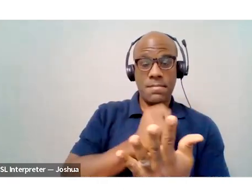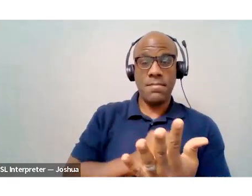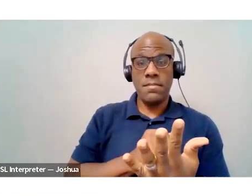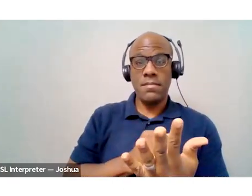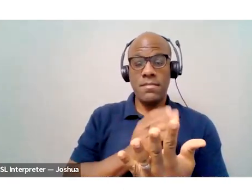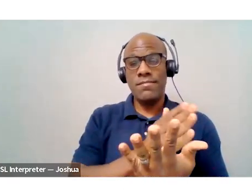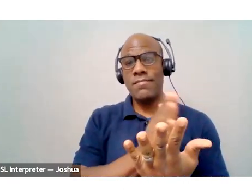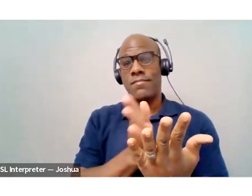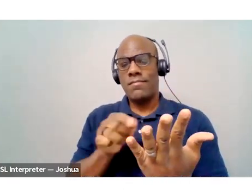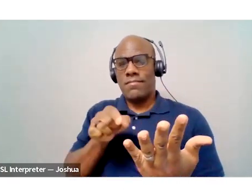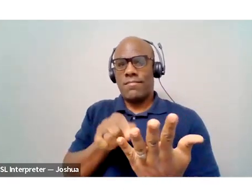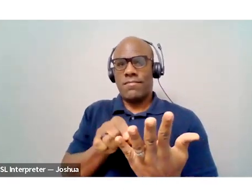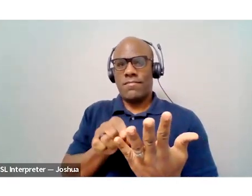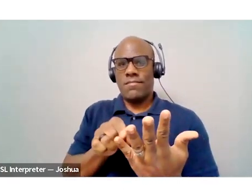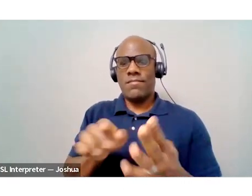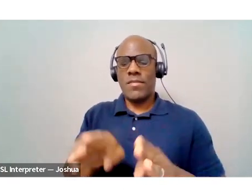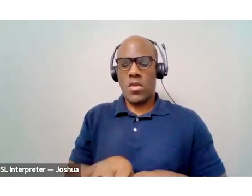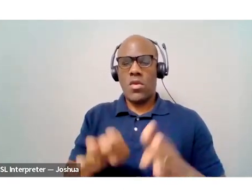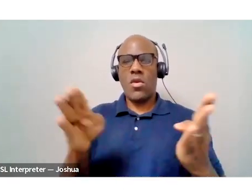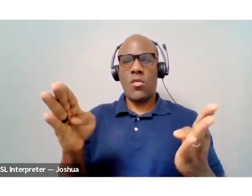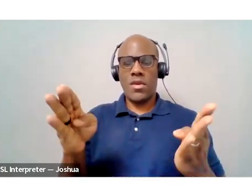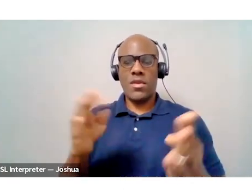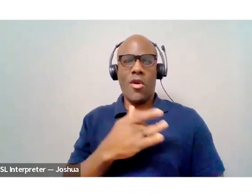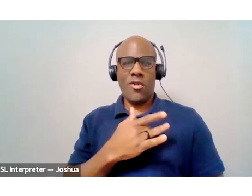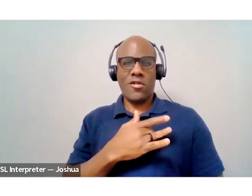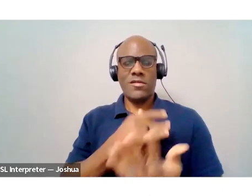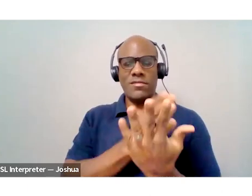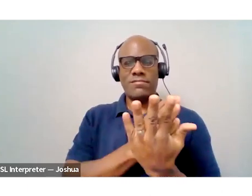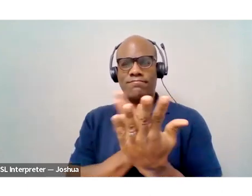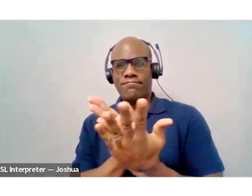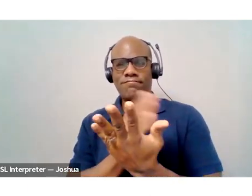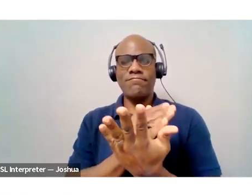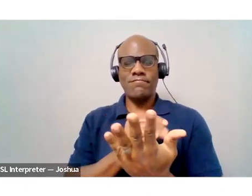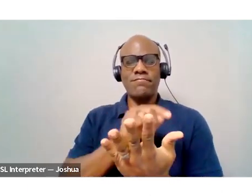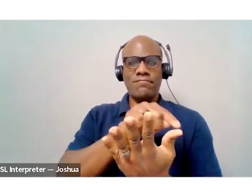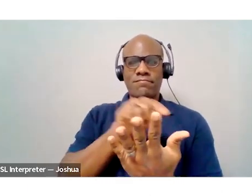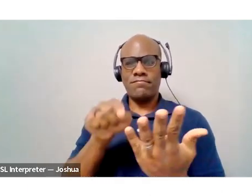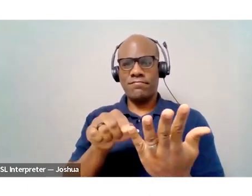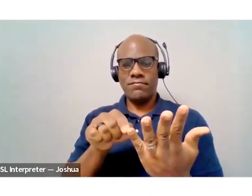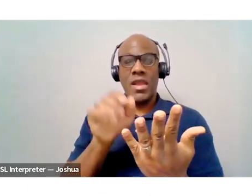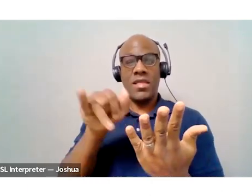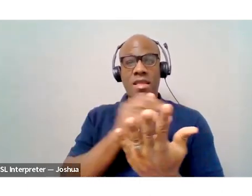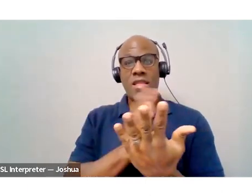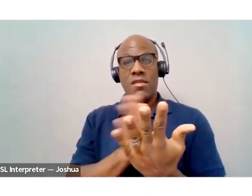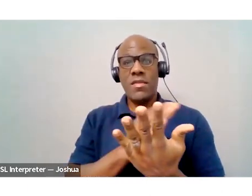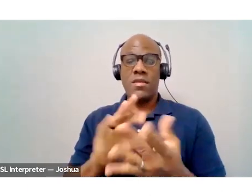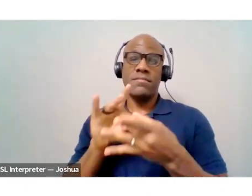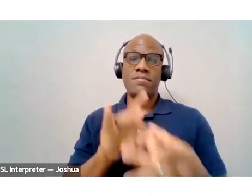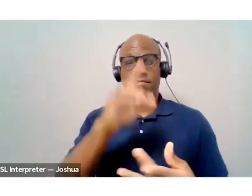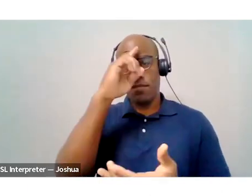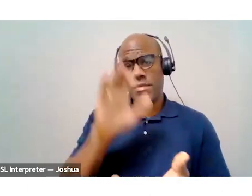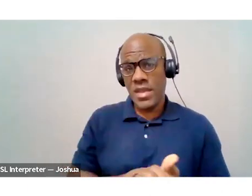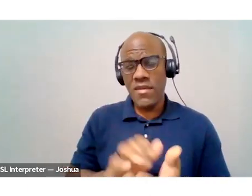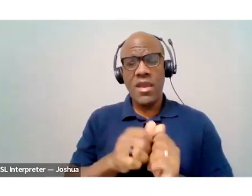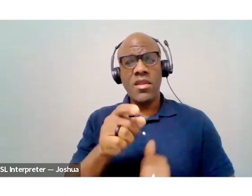on the other polarized side, I guess you could say. So it is a spectrum of belief. How do you think about